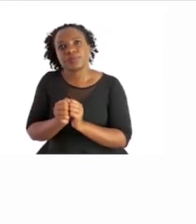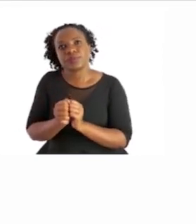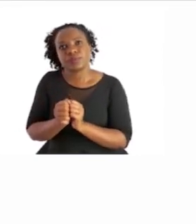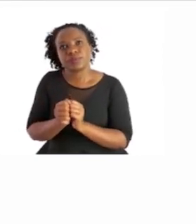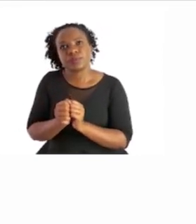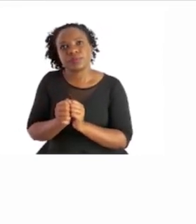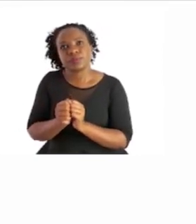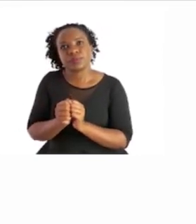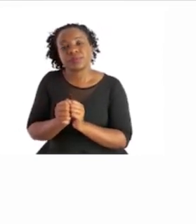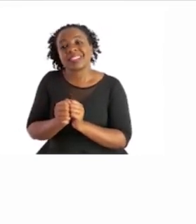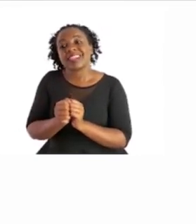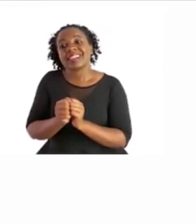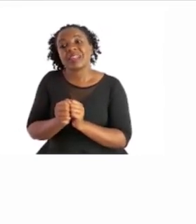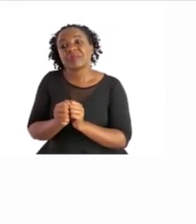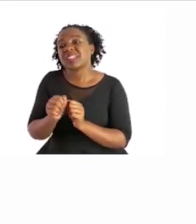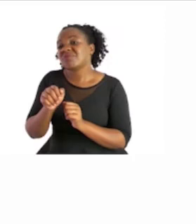Again, it's a common noun.